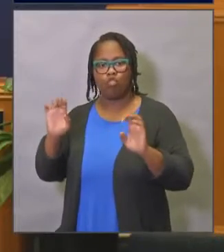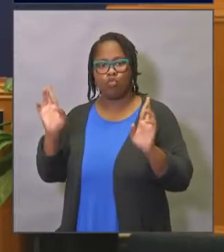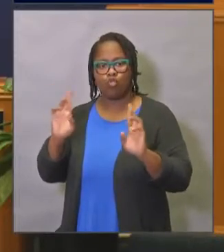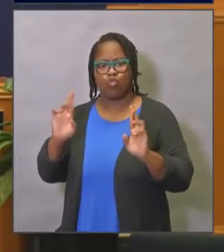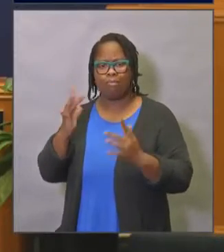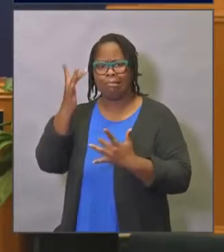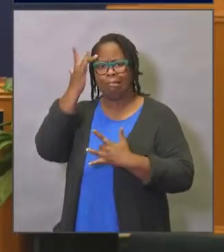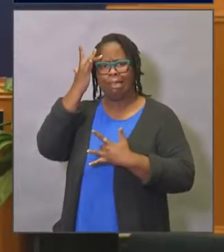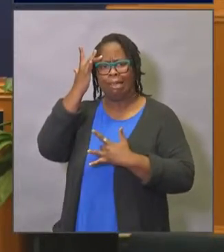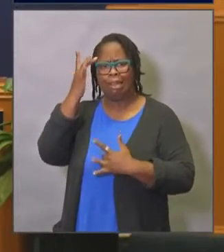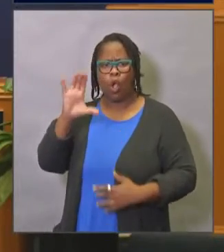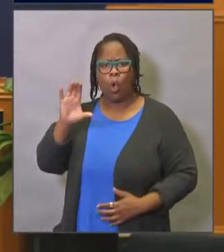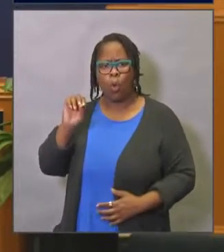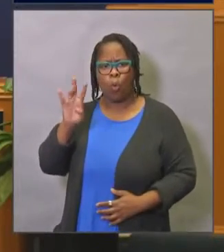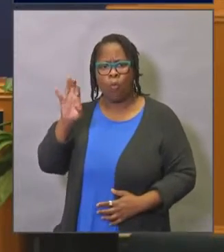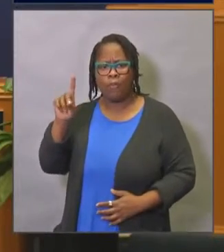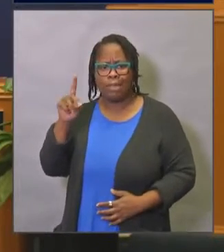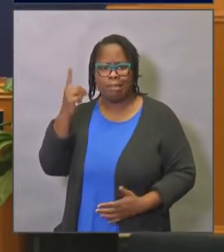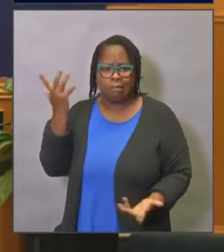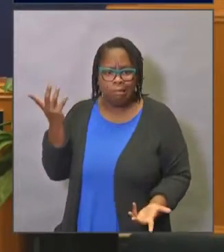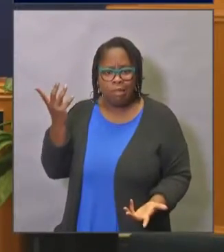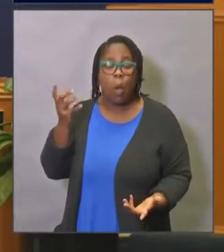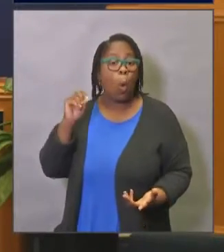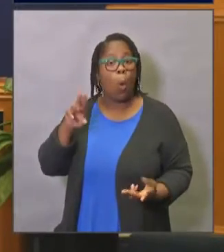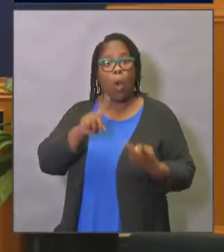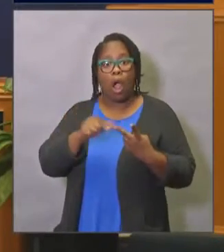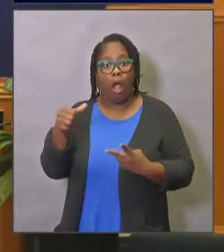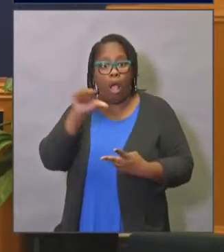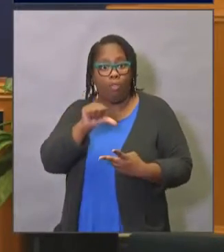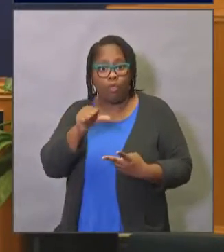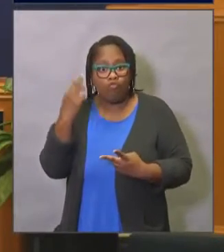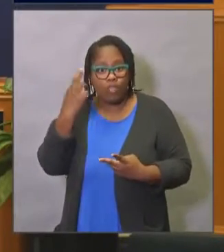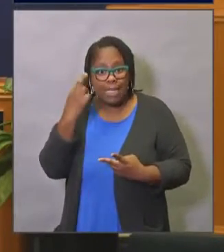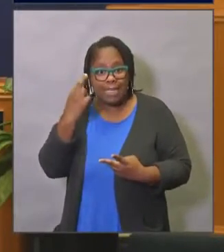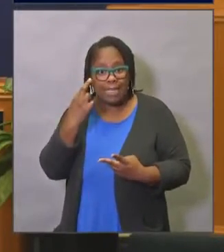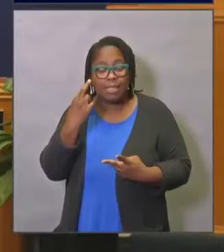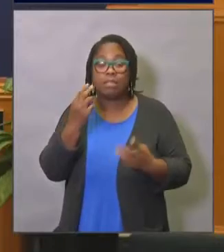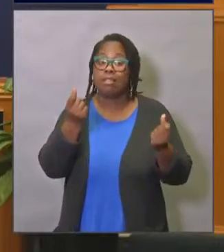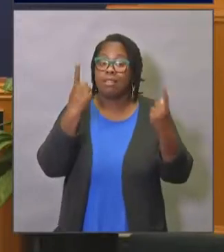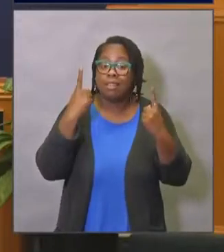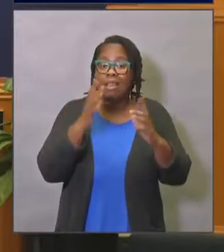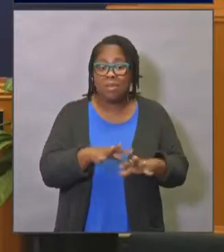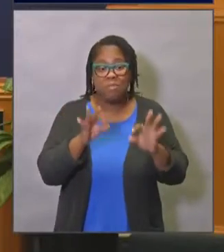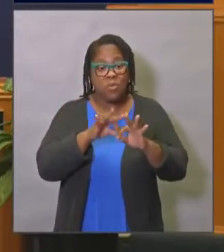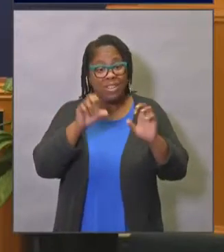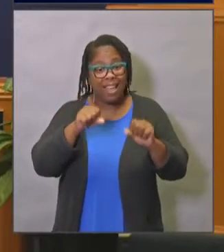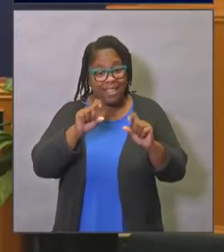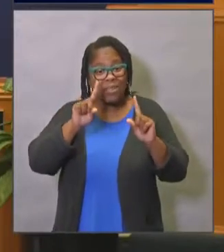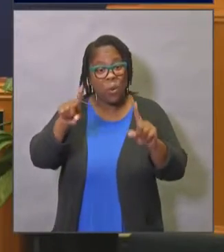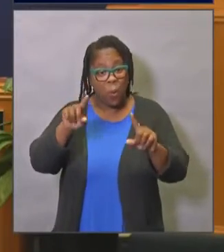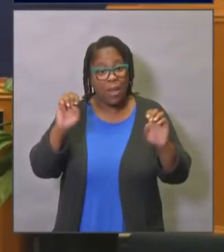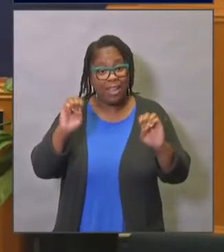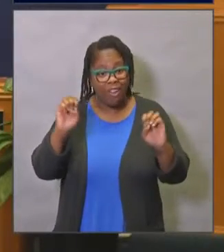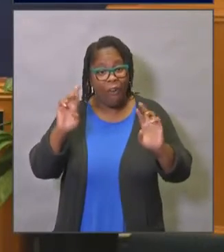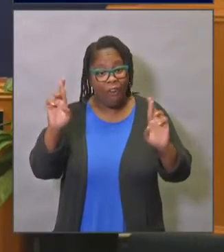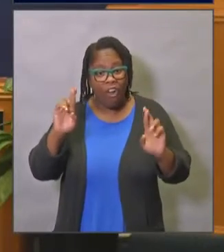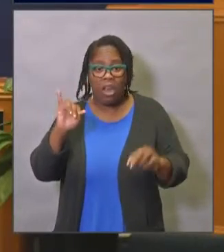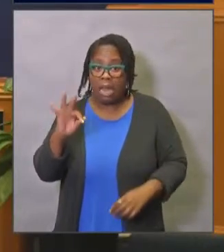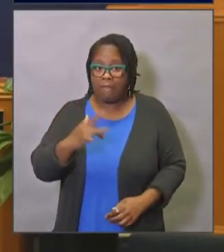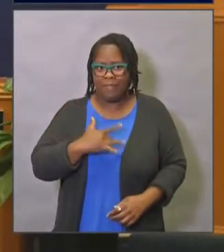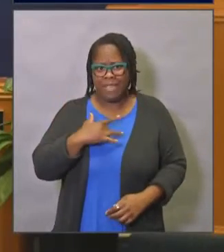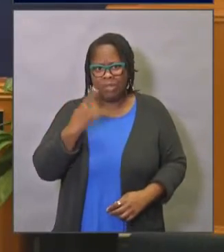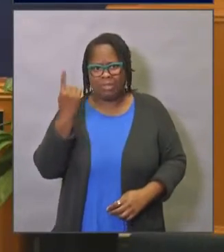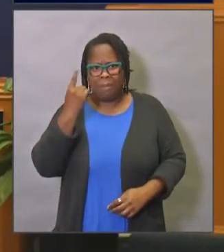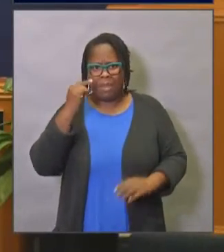patients also obviously have other things other than COVID. And we do still want people to seek emergency care if they have something that might be